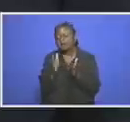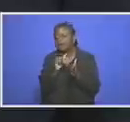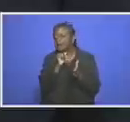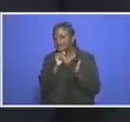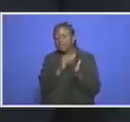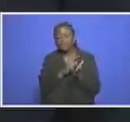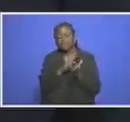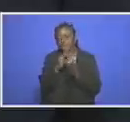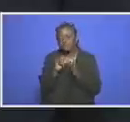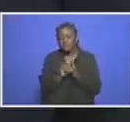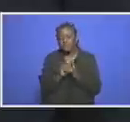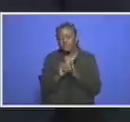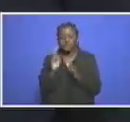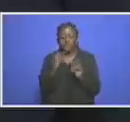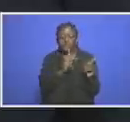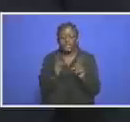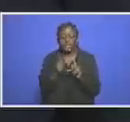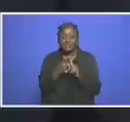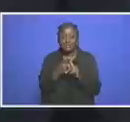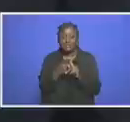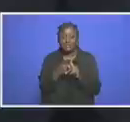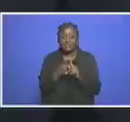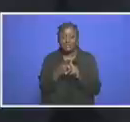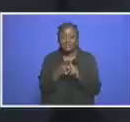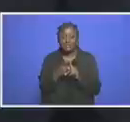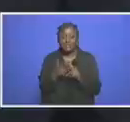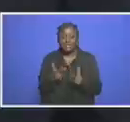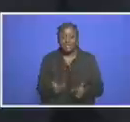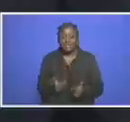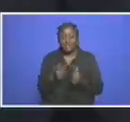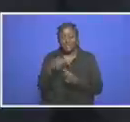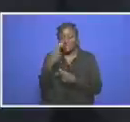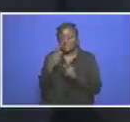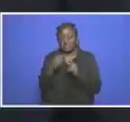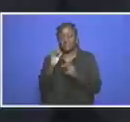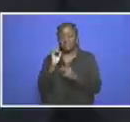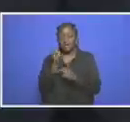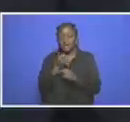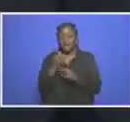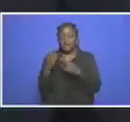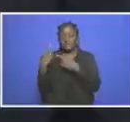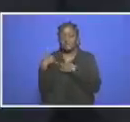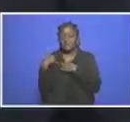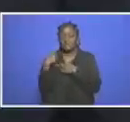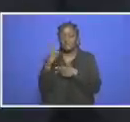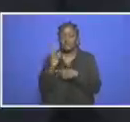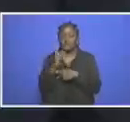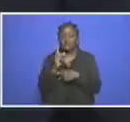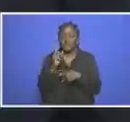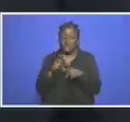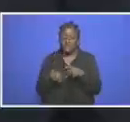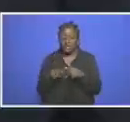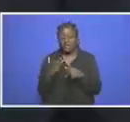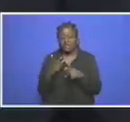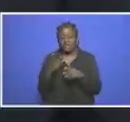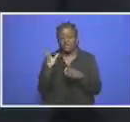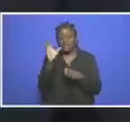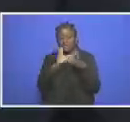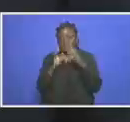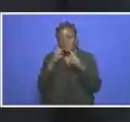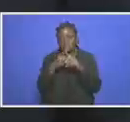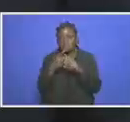We intend to live up to our obligations, and where we are unable to, we intend to seek to